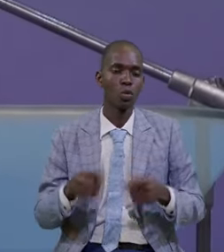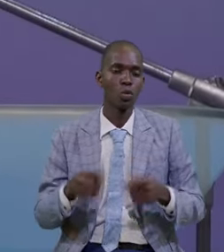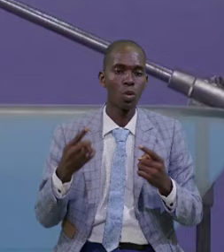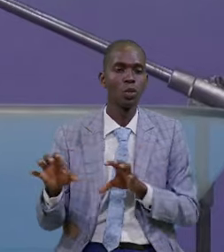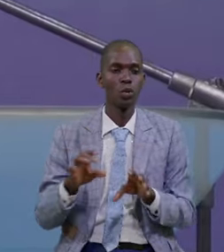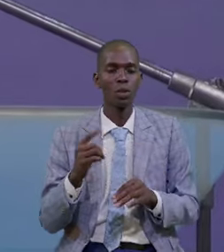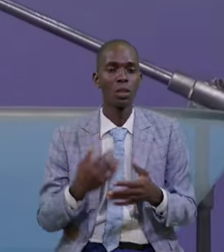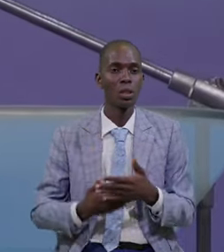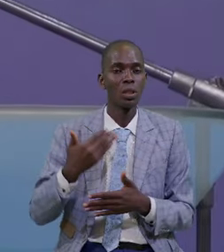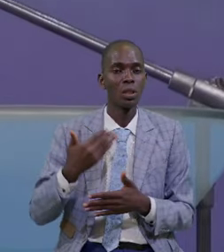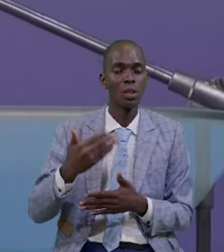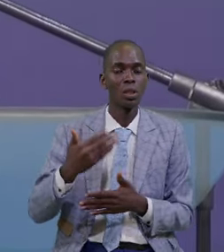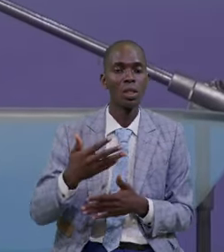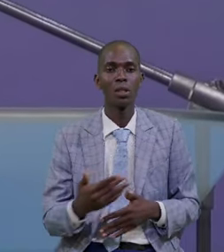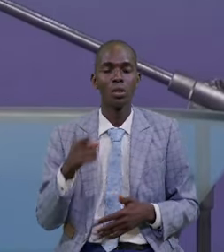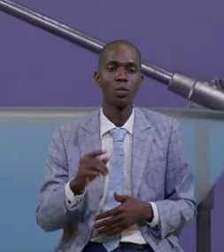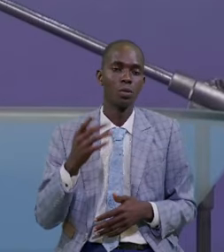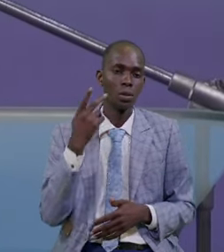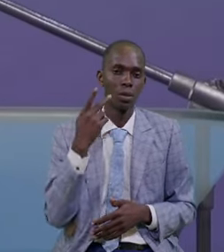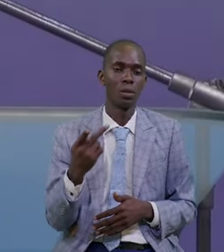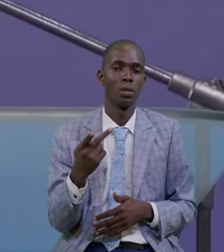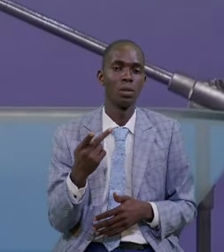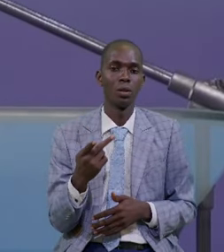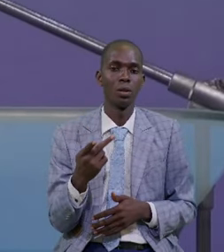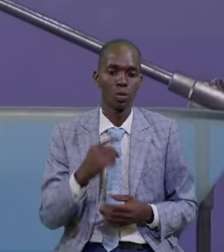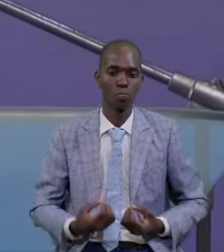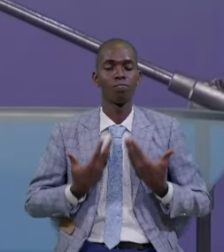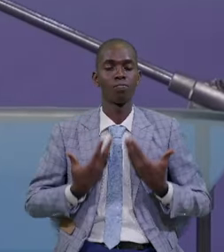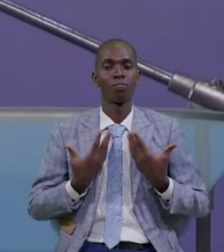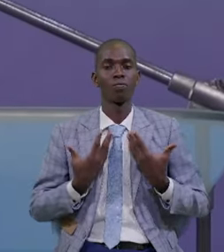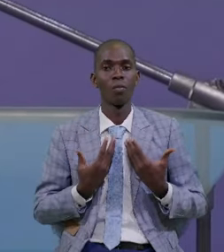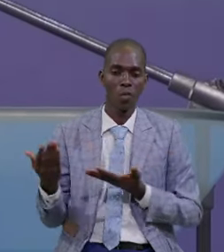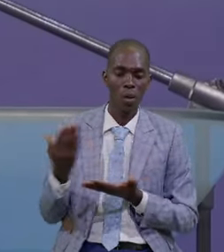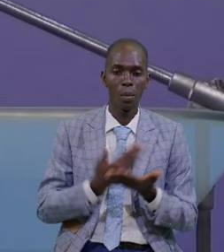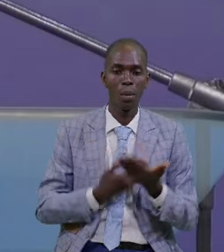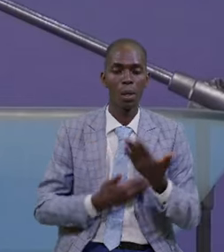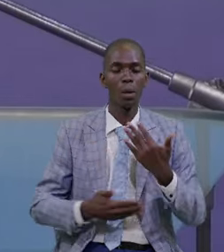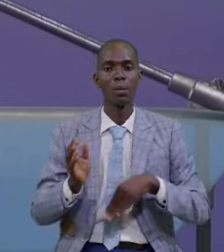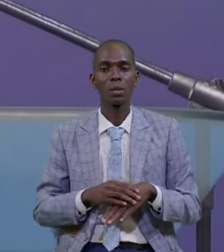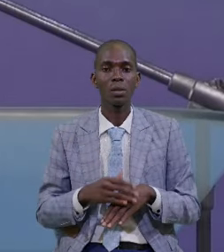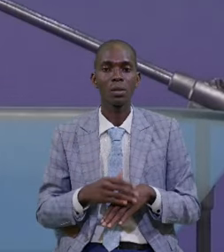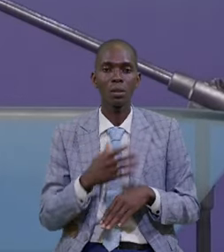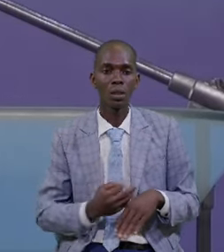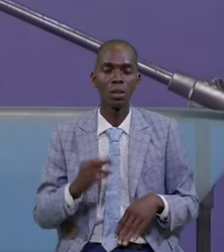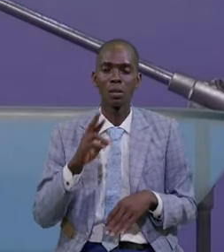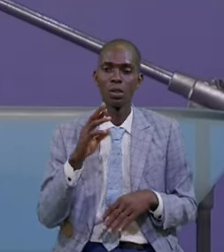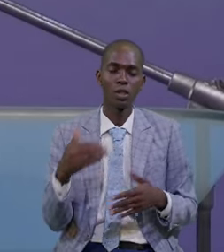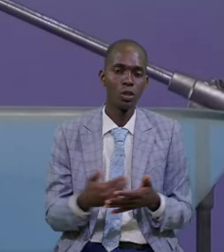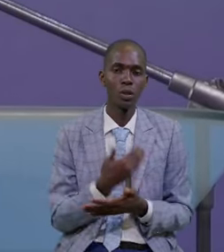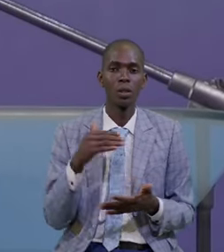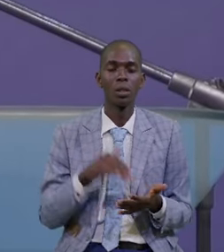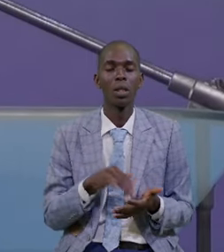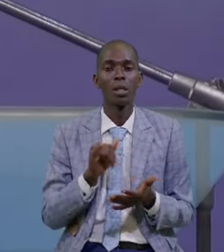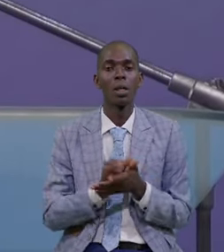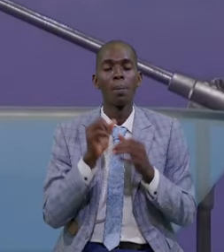you reactivate, revive, renew that power in the Holy